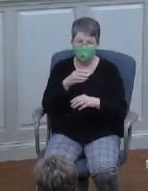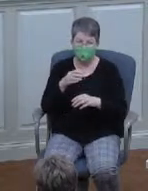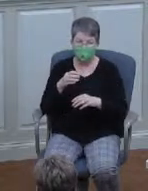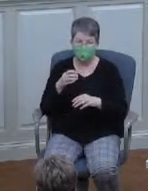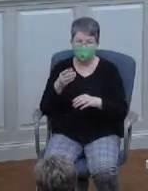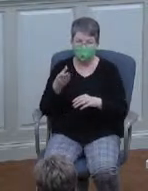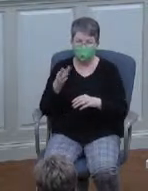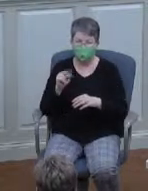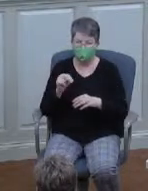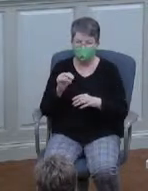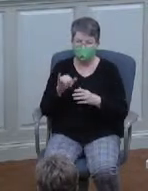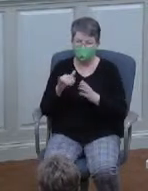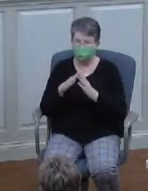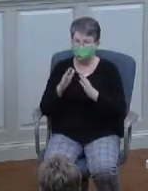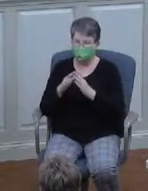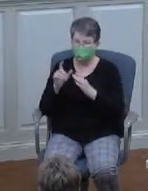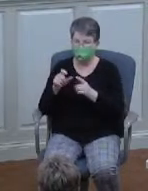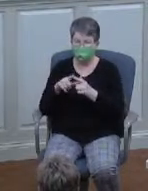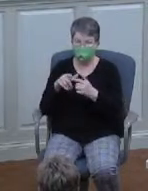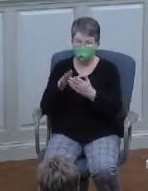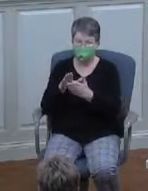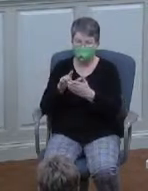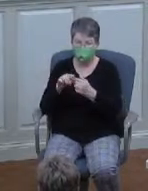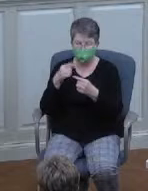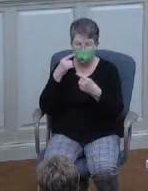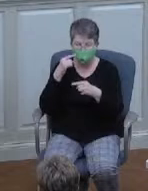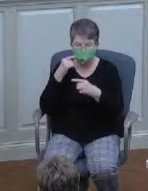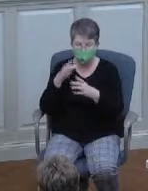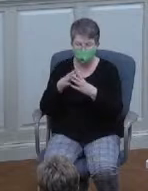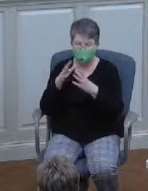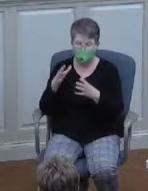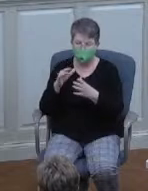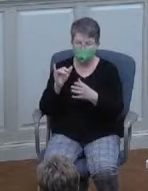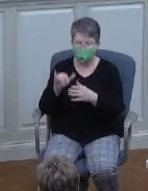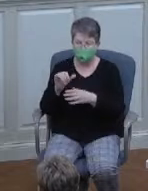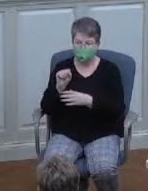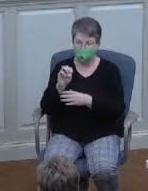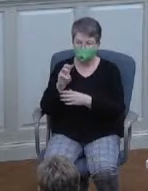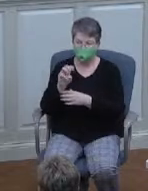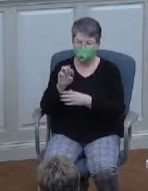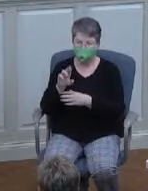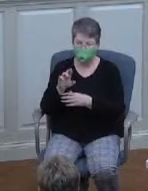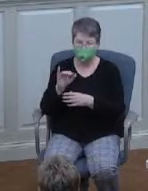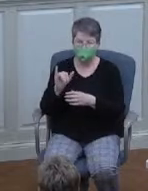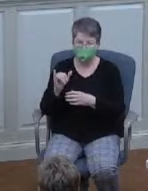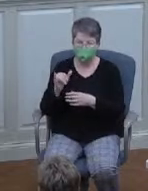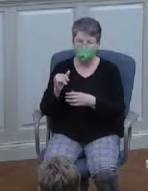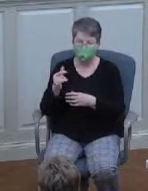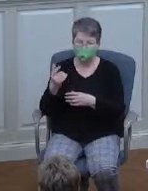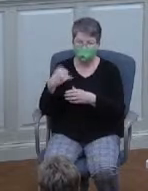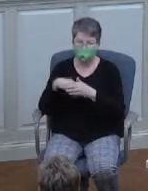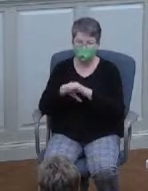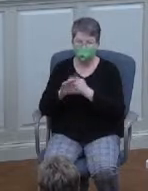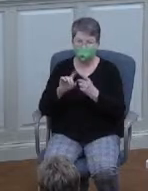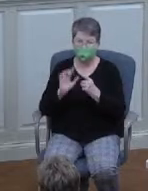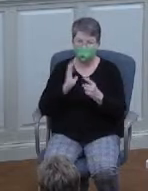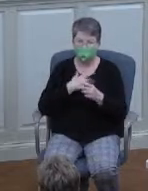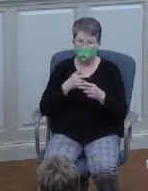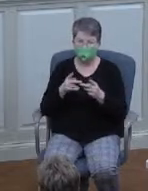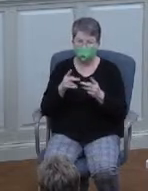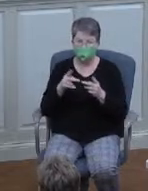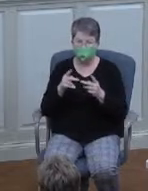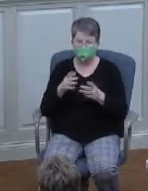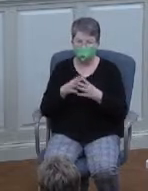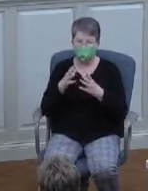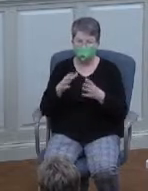face every year in order to treat a lot of the sanitary sewage that's coming into our facilities. A lot of that's